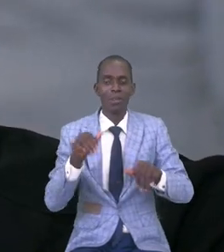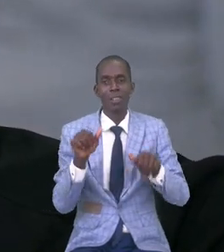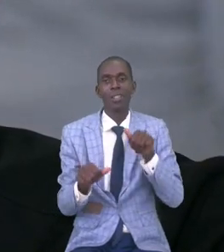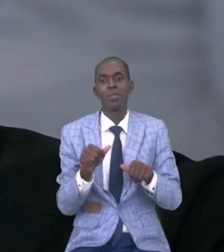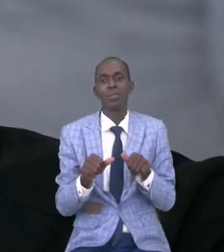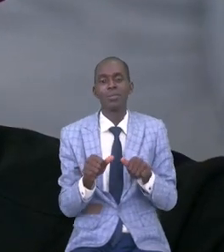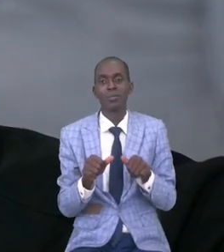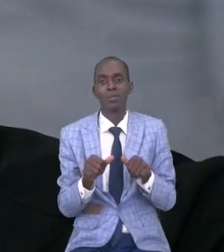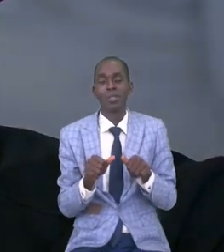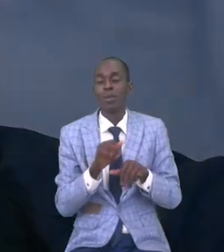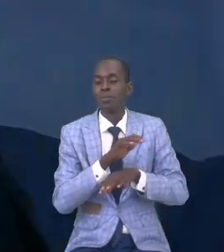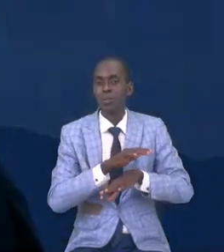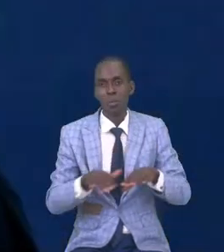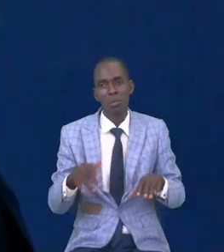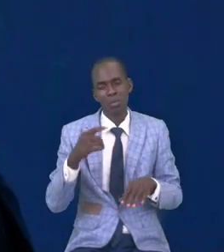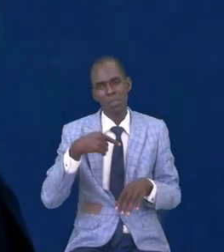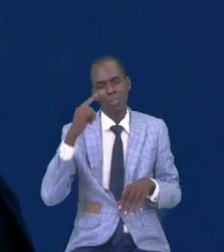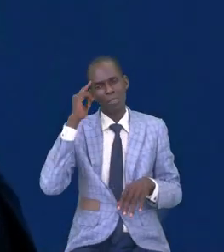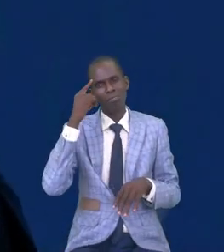At the back.